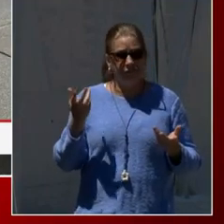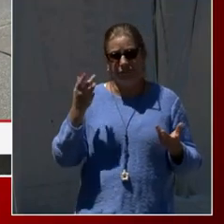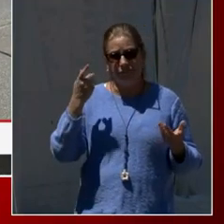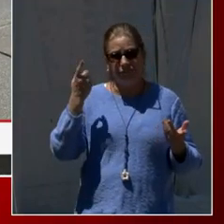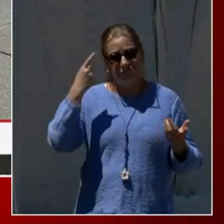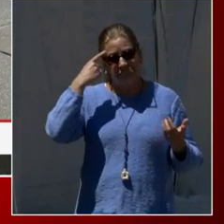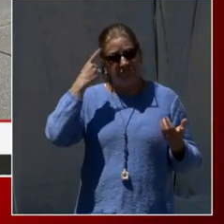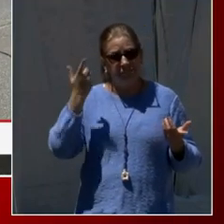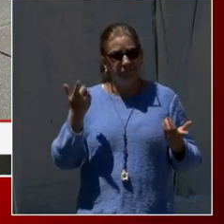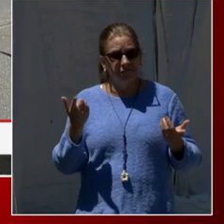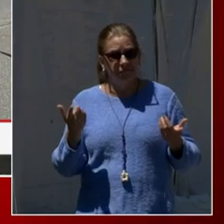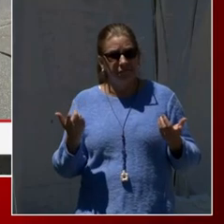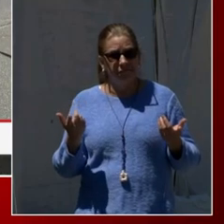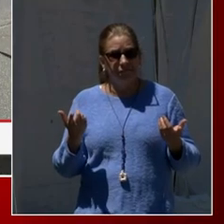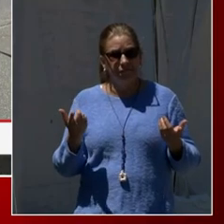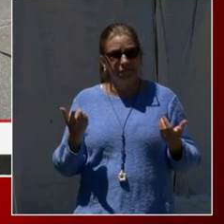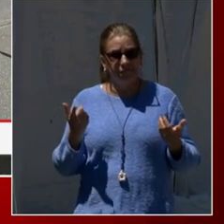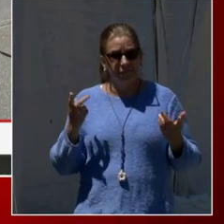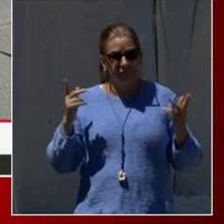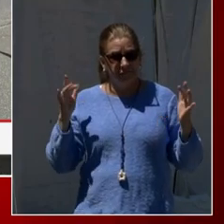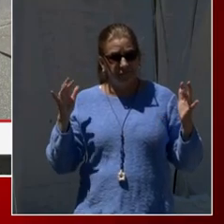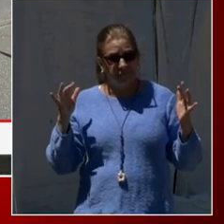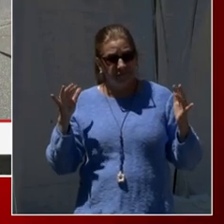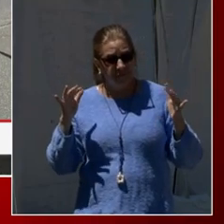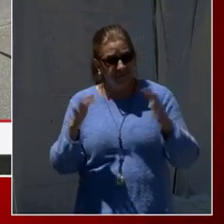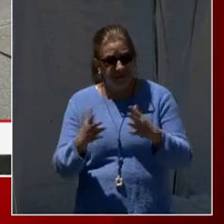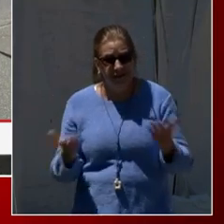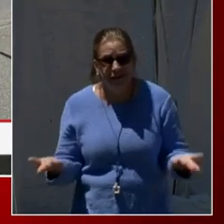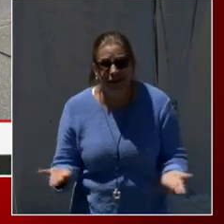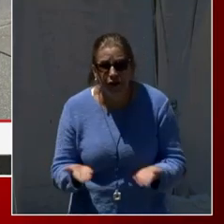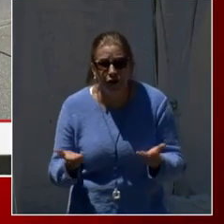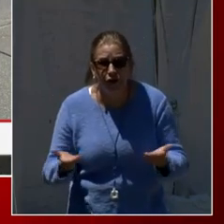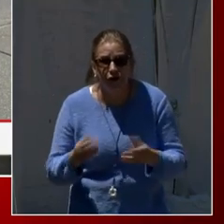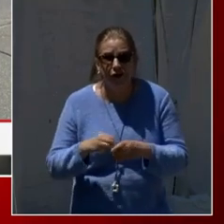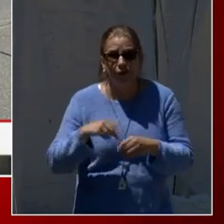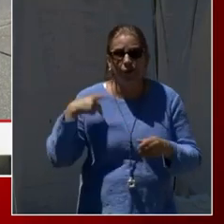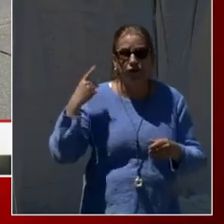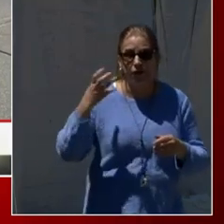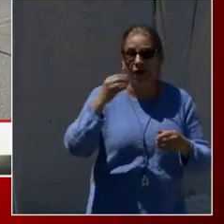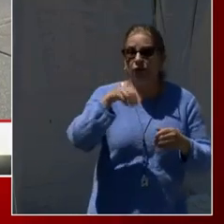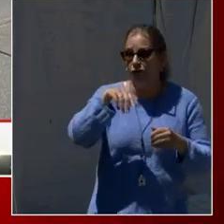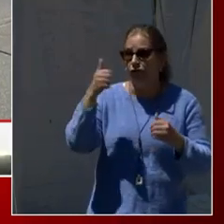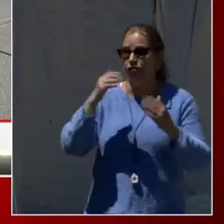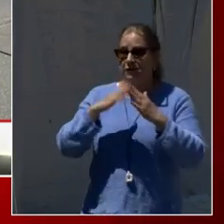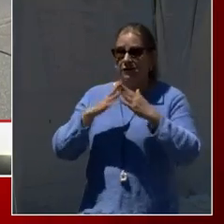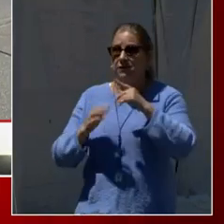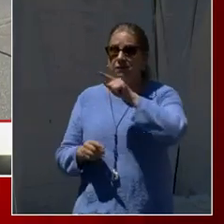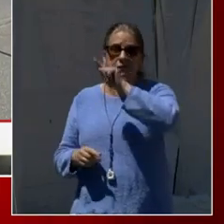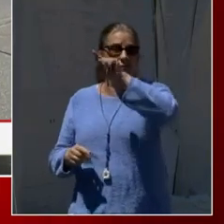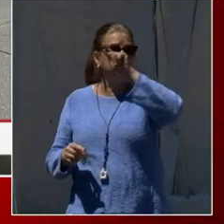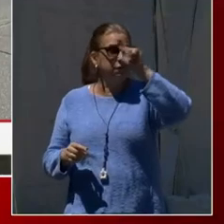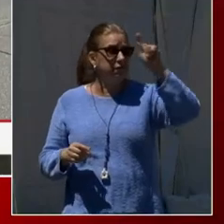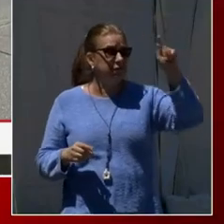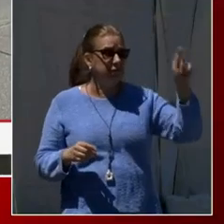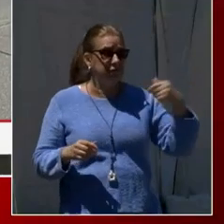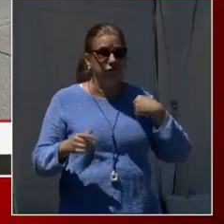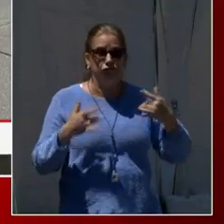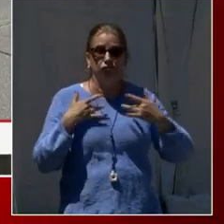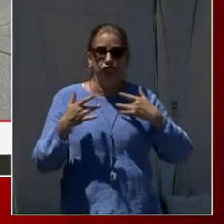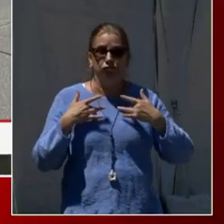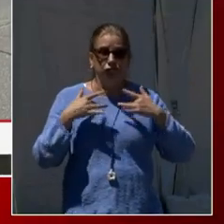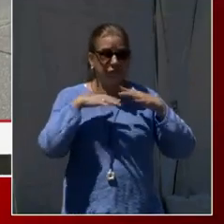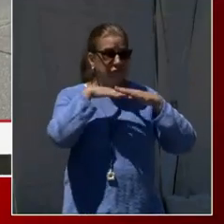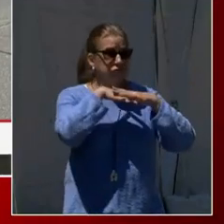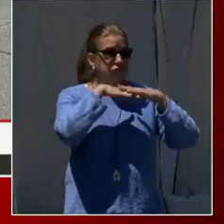and other places across the country are of concern from a public health perspective. Could I follow on the masks with the chief just for a